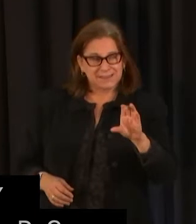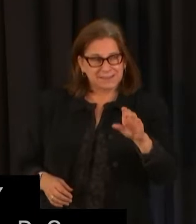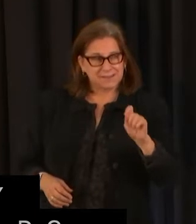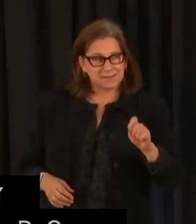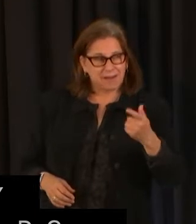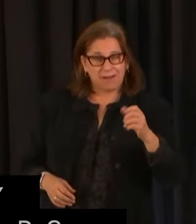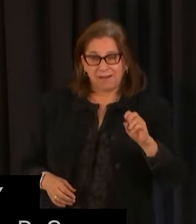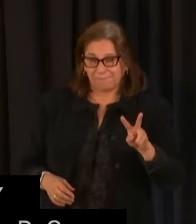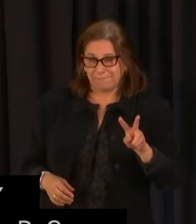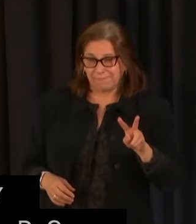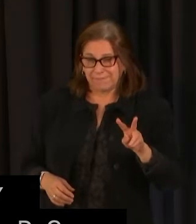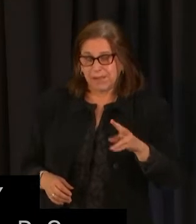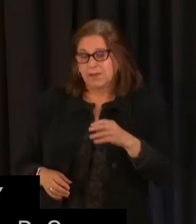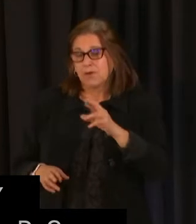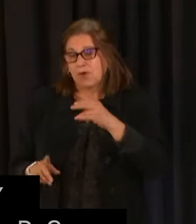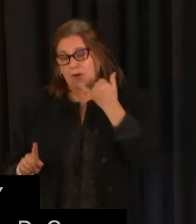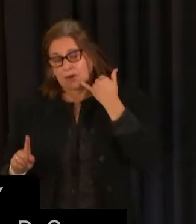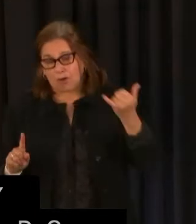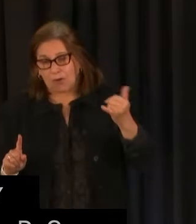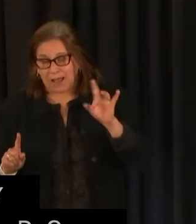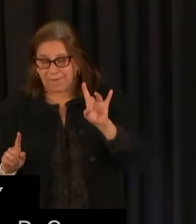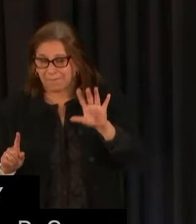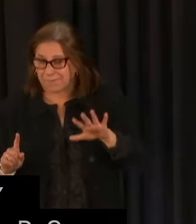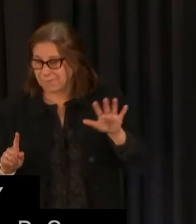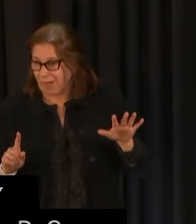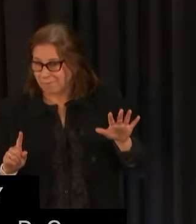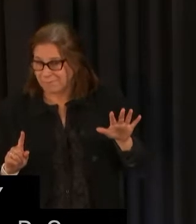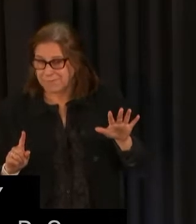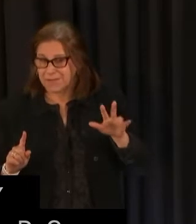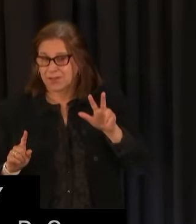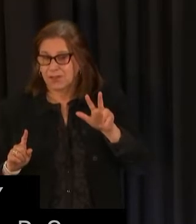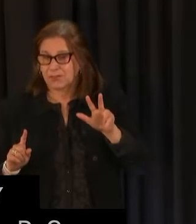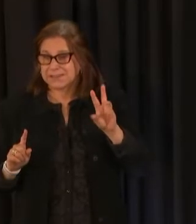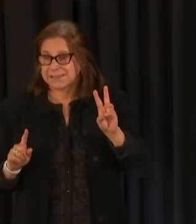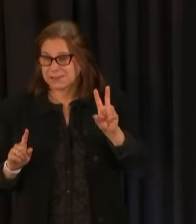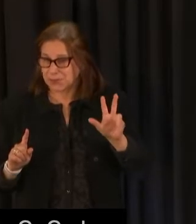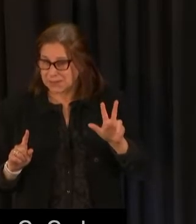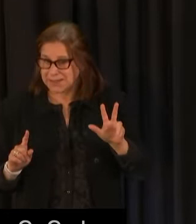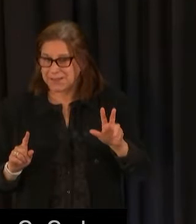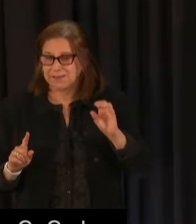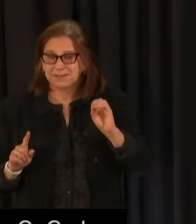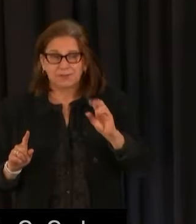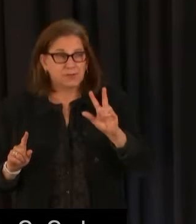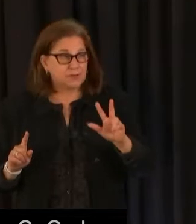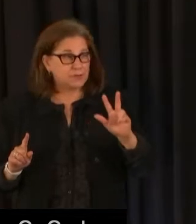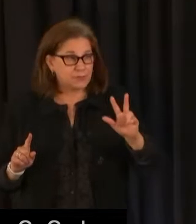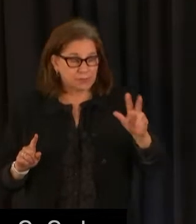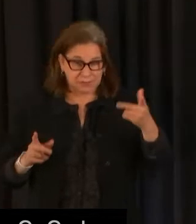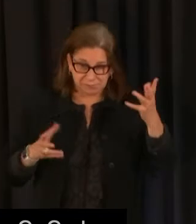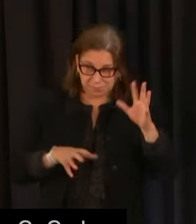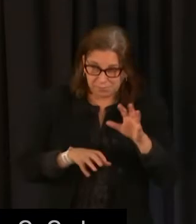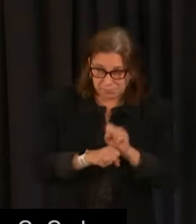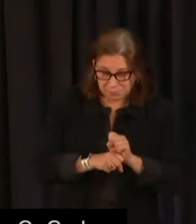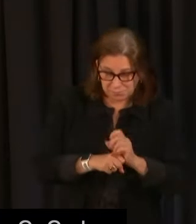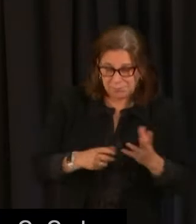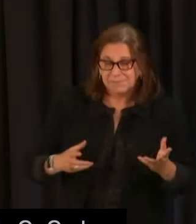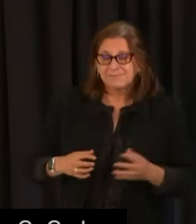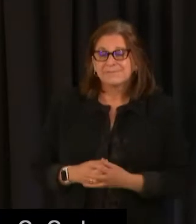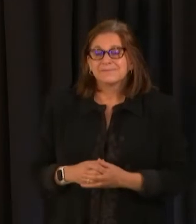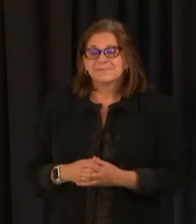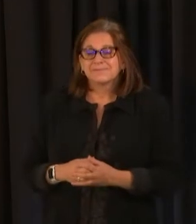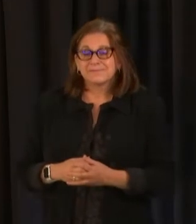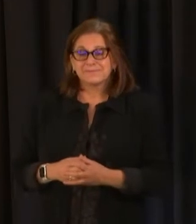855-363-0333. You can also receive vaccine from local hospitals if you are part of